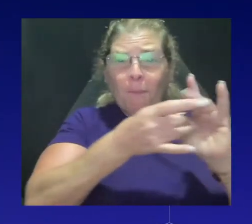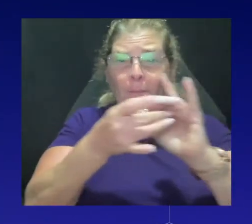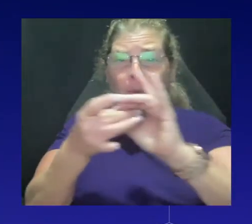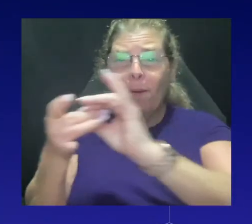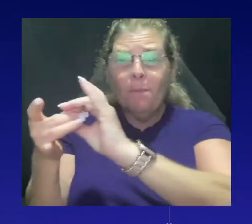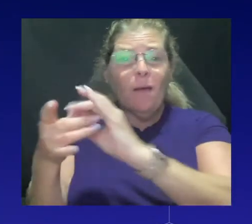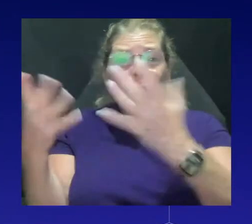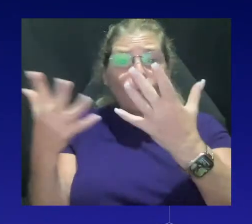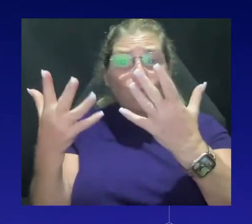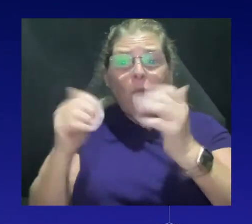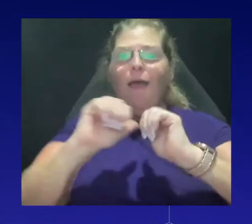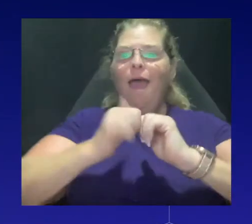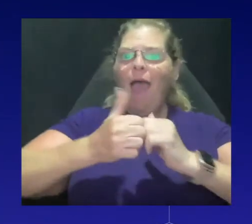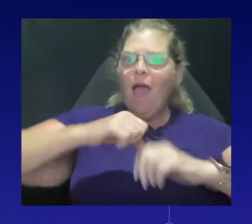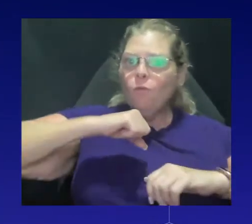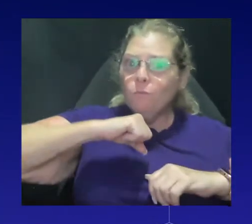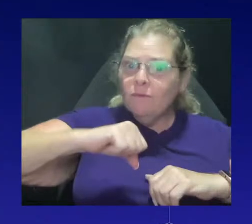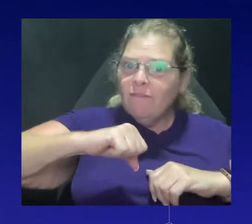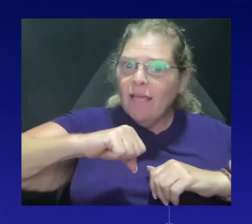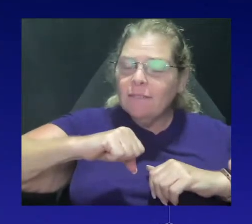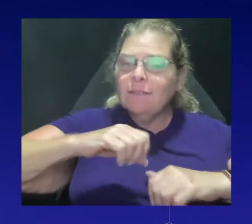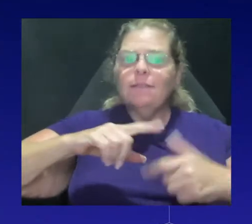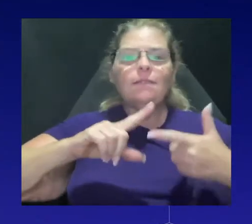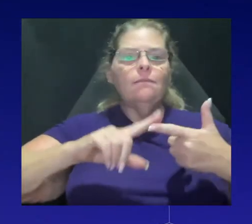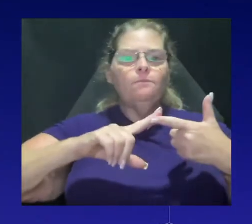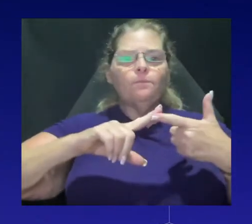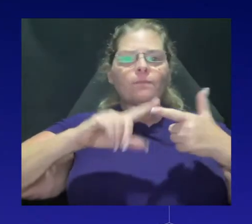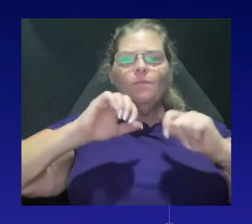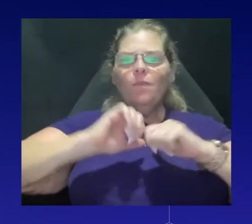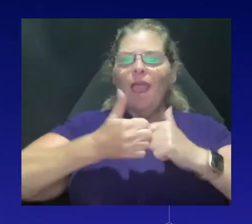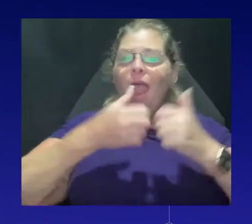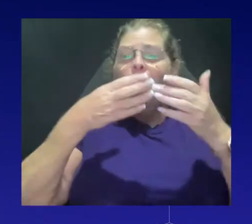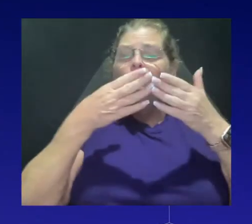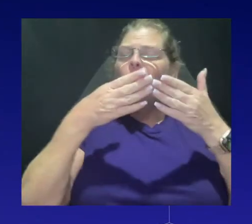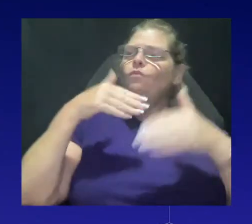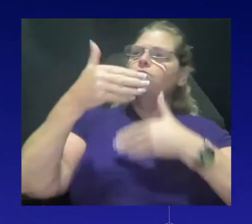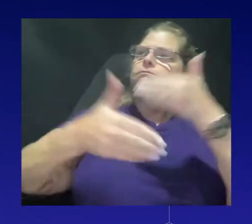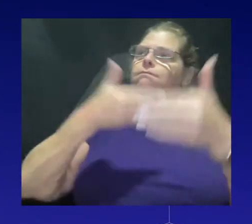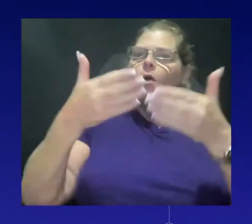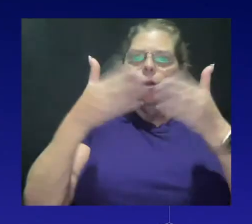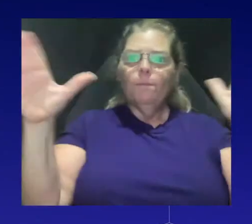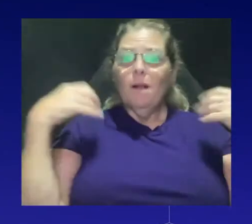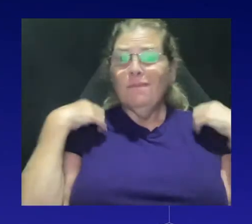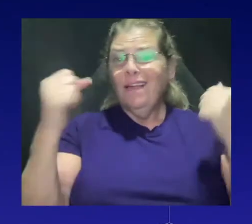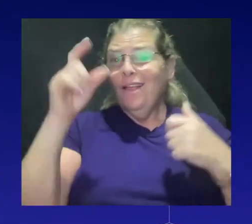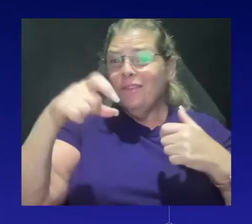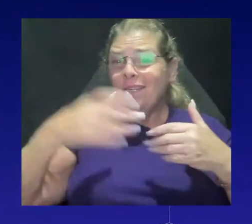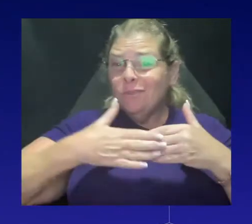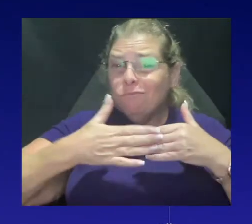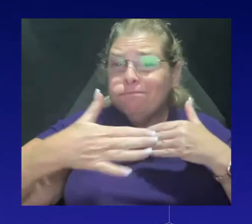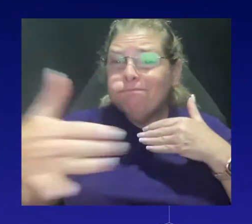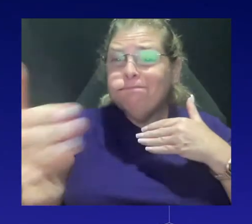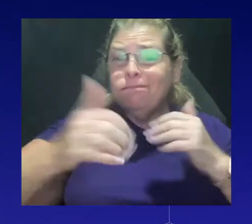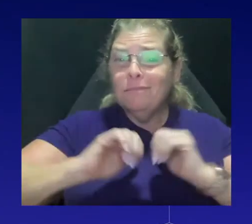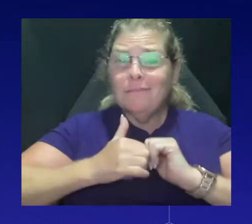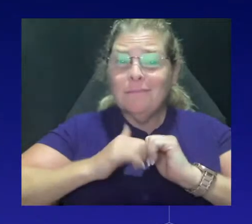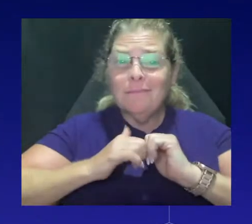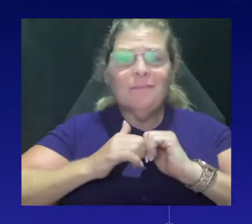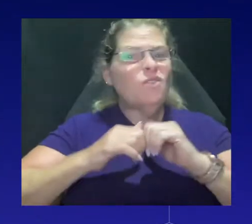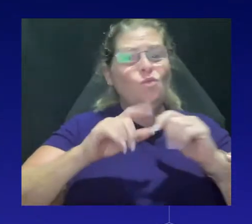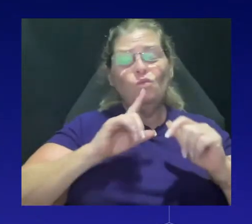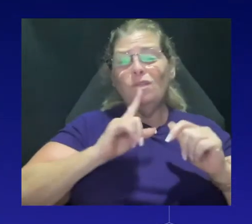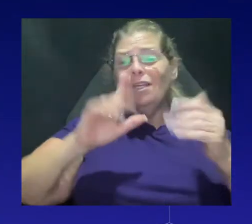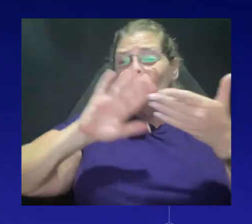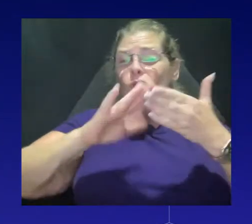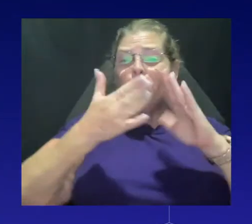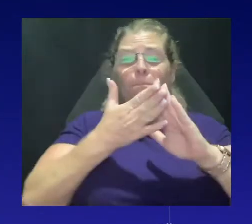prevention strategies and also ongoing public health needs. In many cases, there hasn't been enough of a conversation in the community about